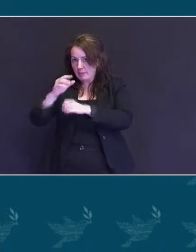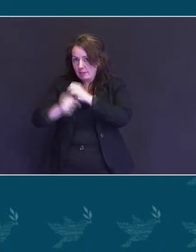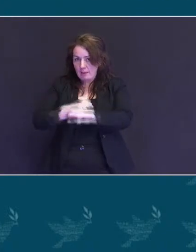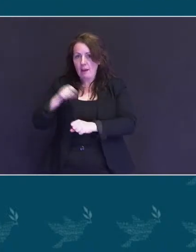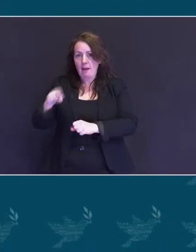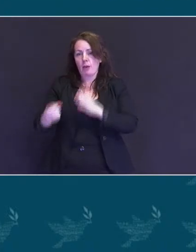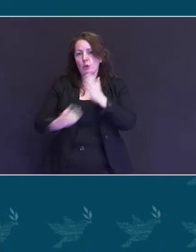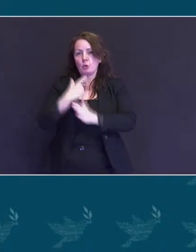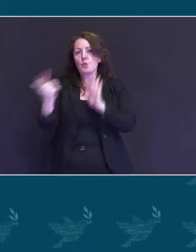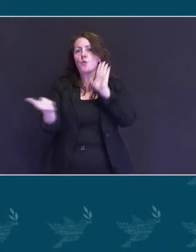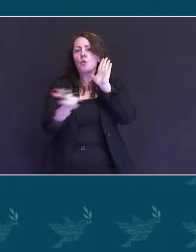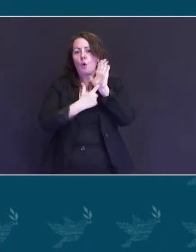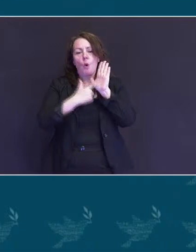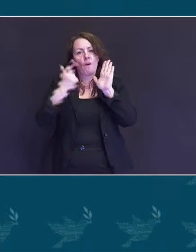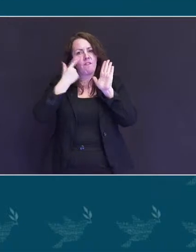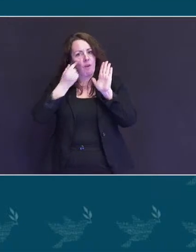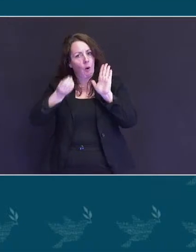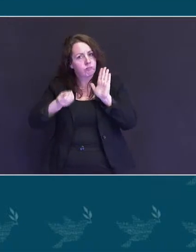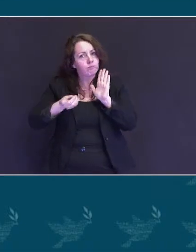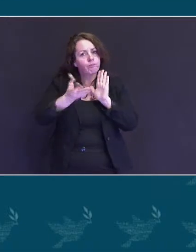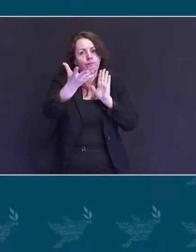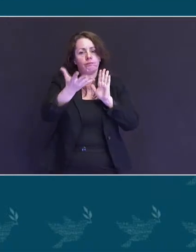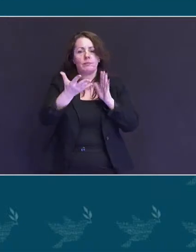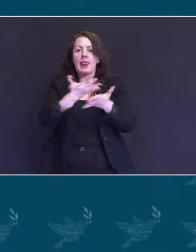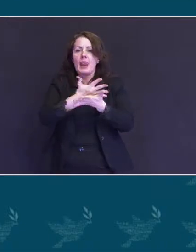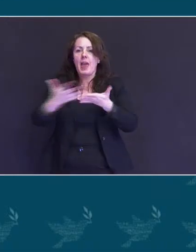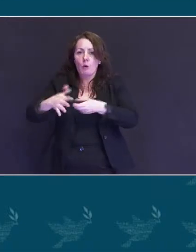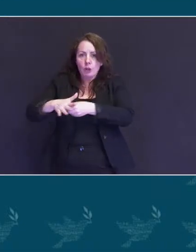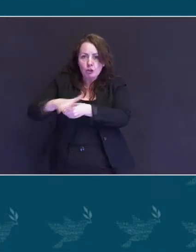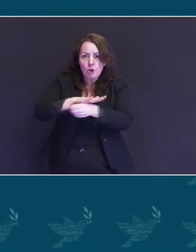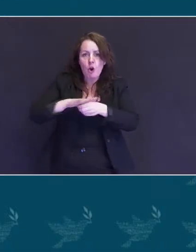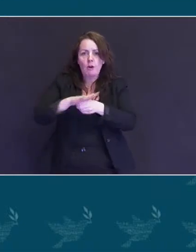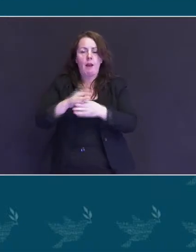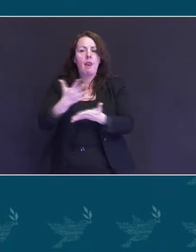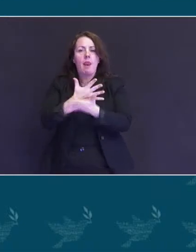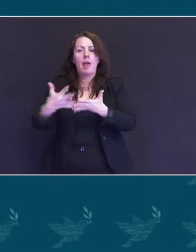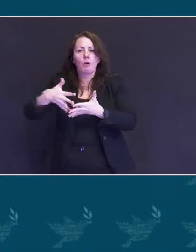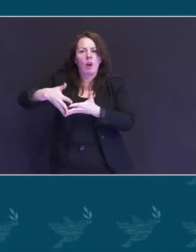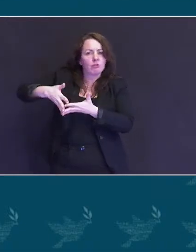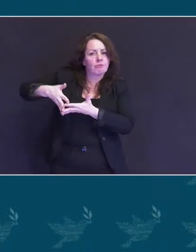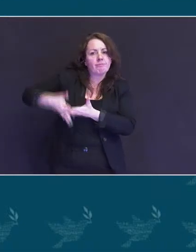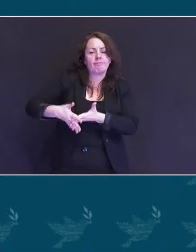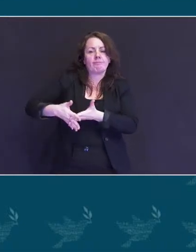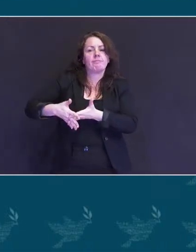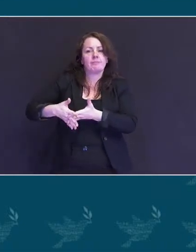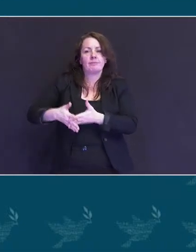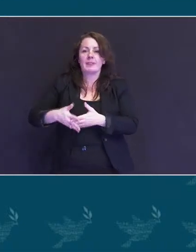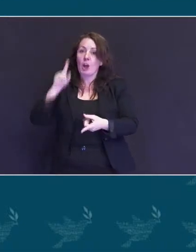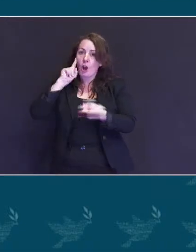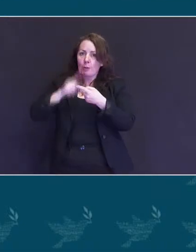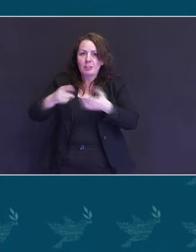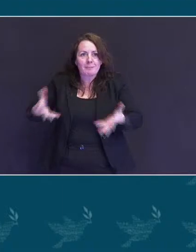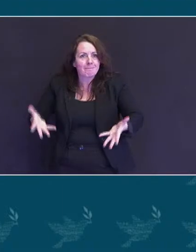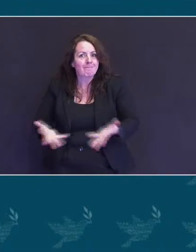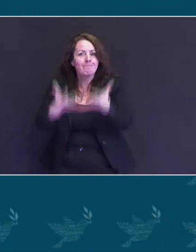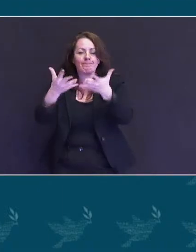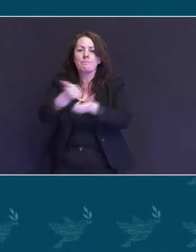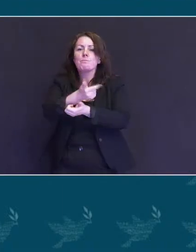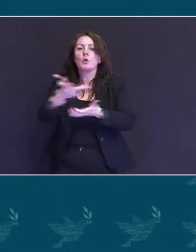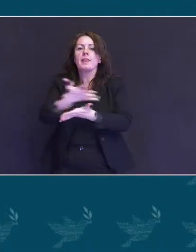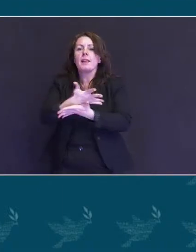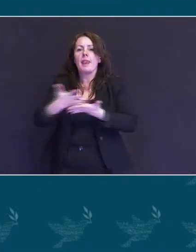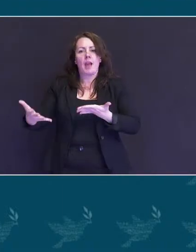mainly about encouraging multilingualism and also ensuring that